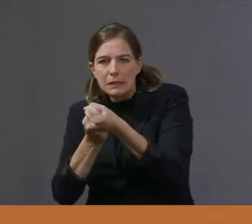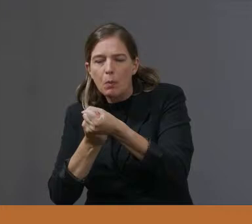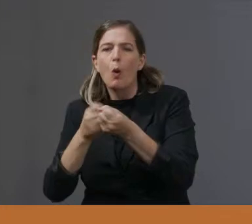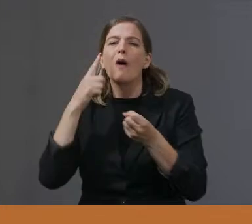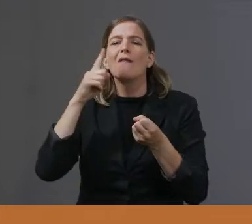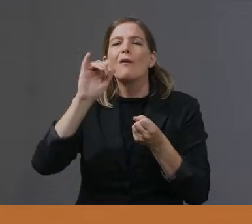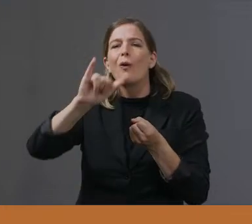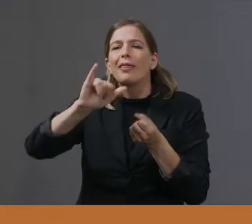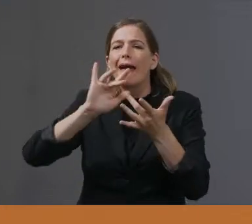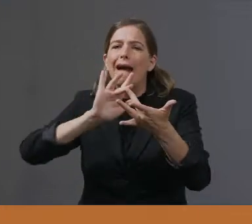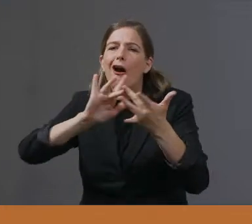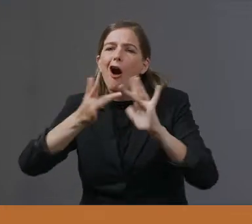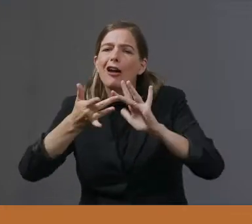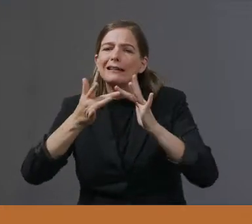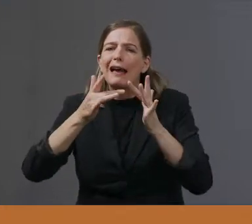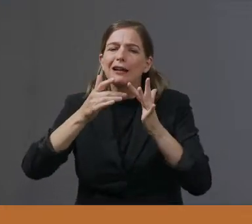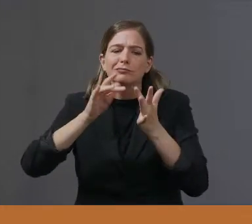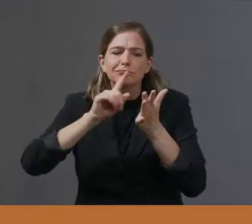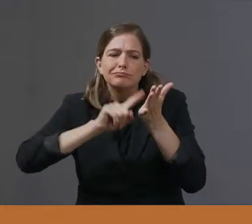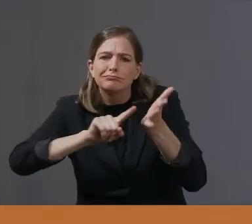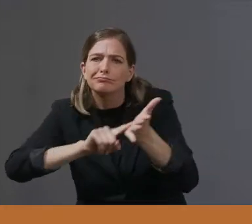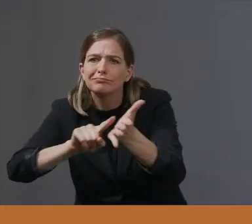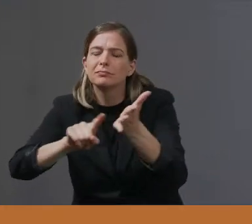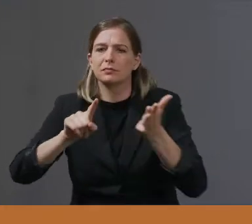to hopefully slow the spread and